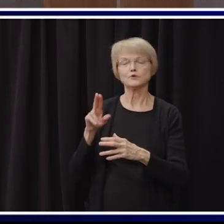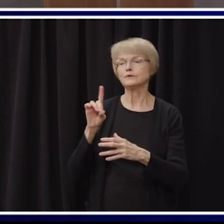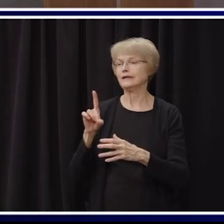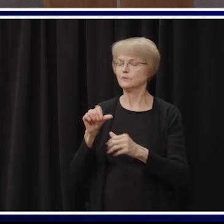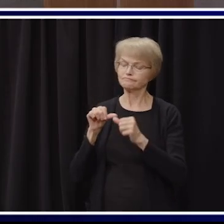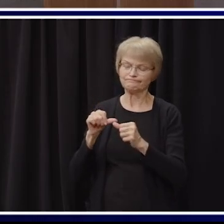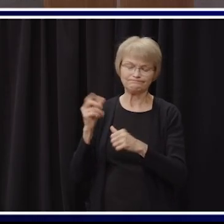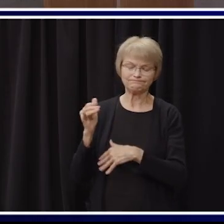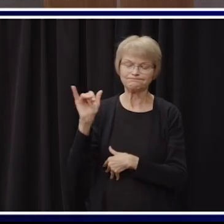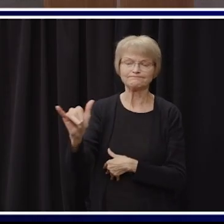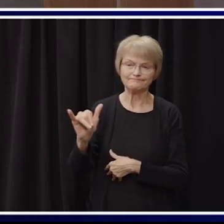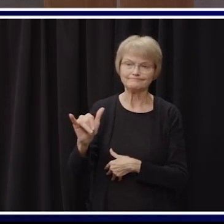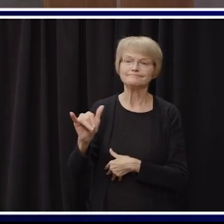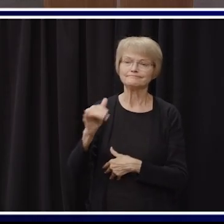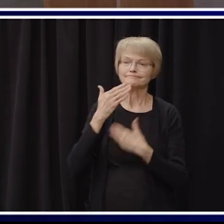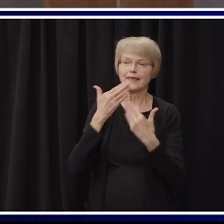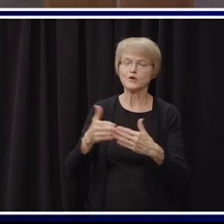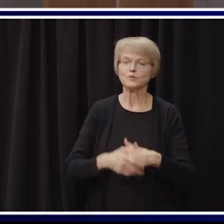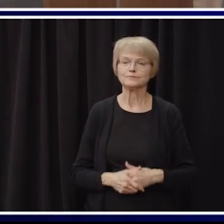Thank you.